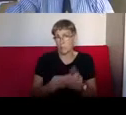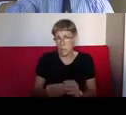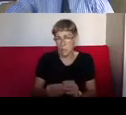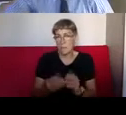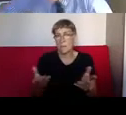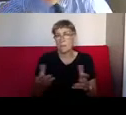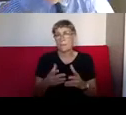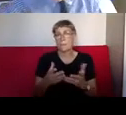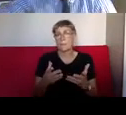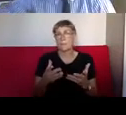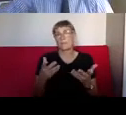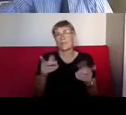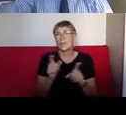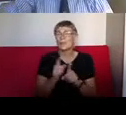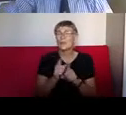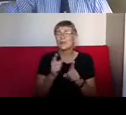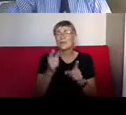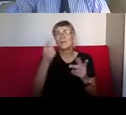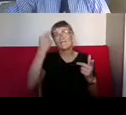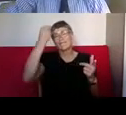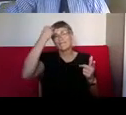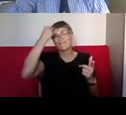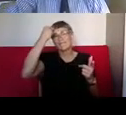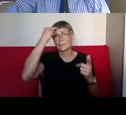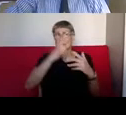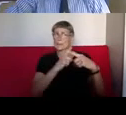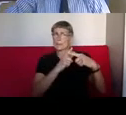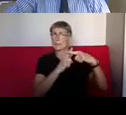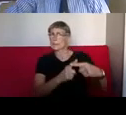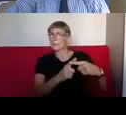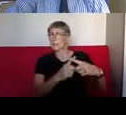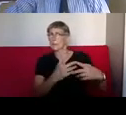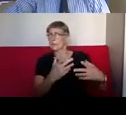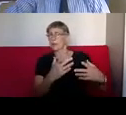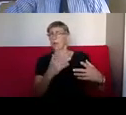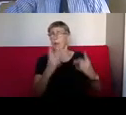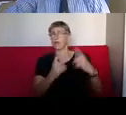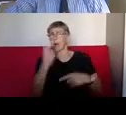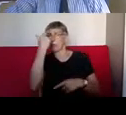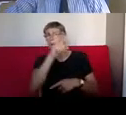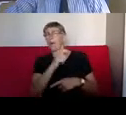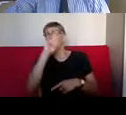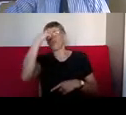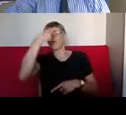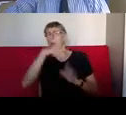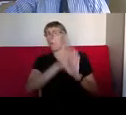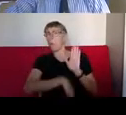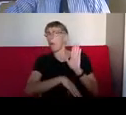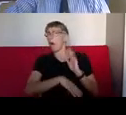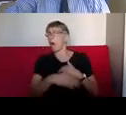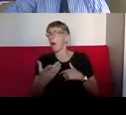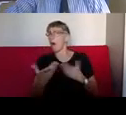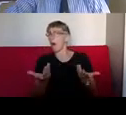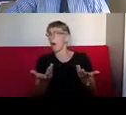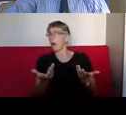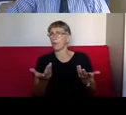intellectual disabilities are not intelligent people. Could that be possible? I don't think so.